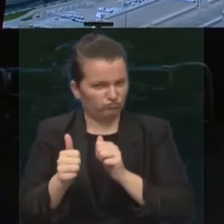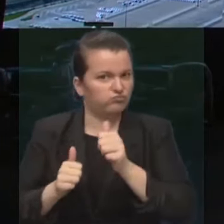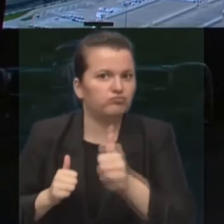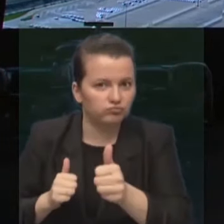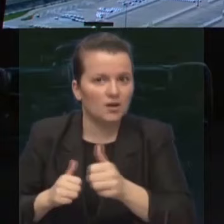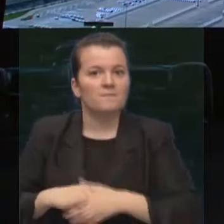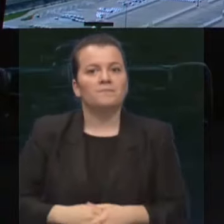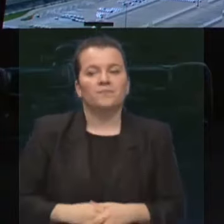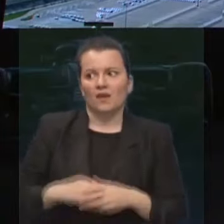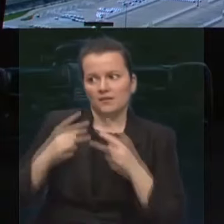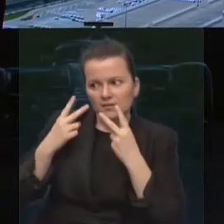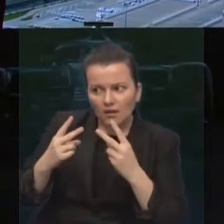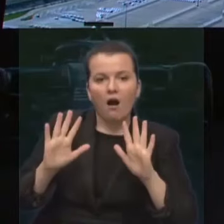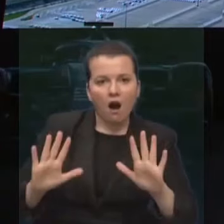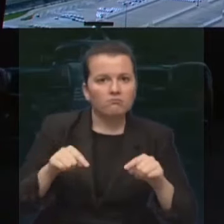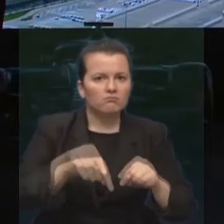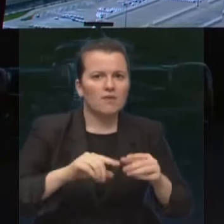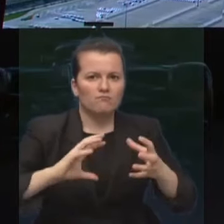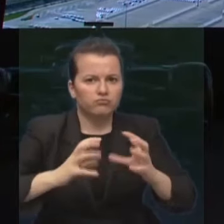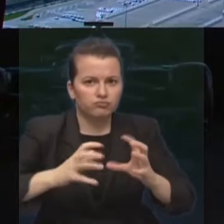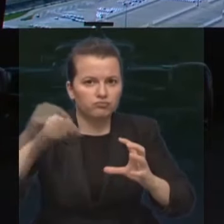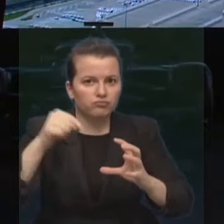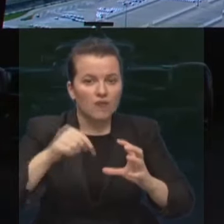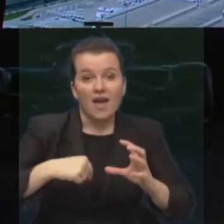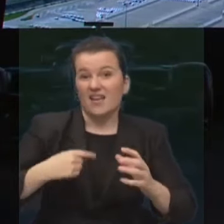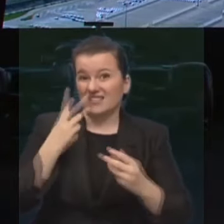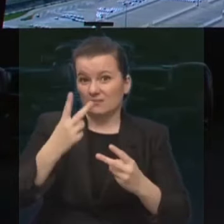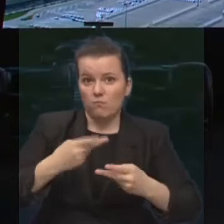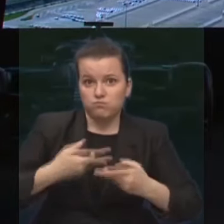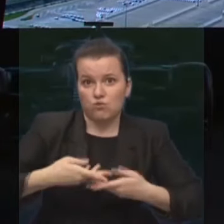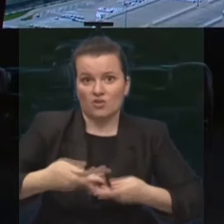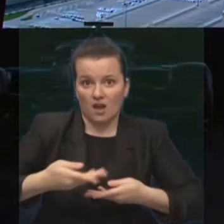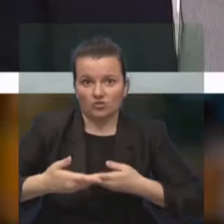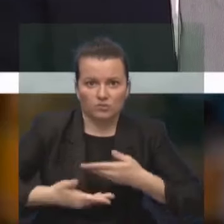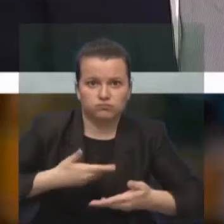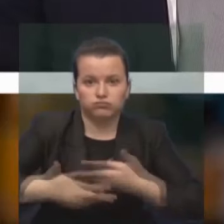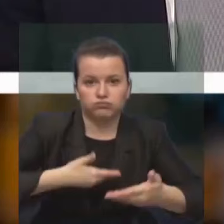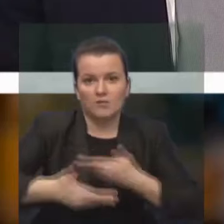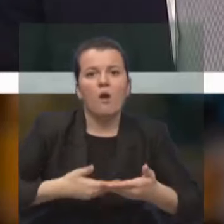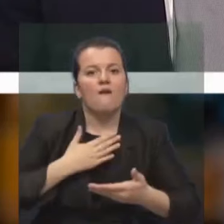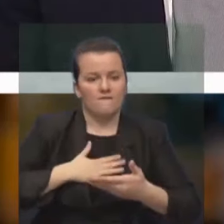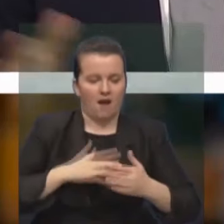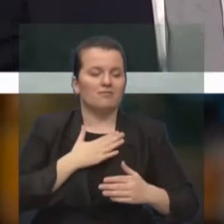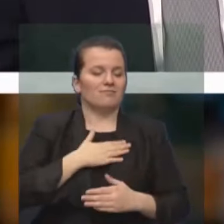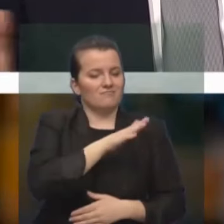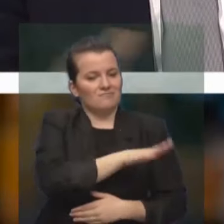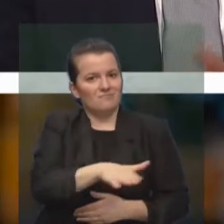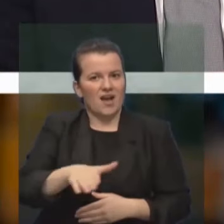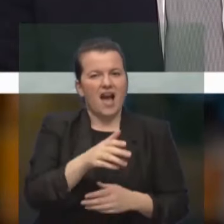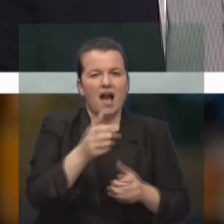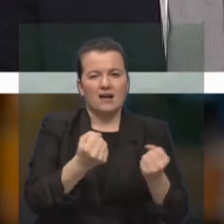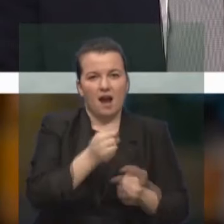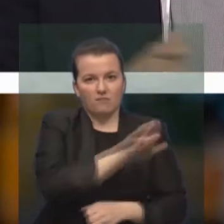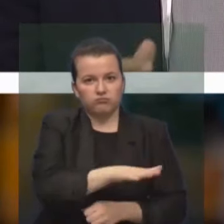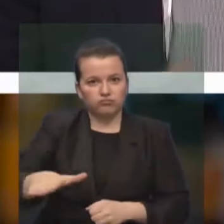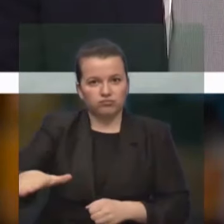compares the effectiveness of manufacturing sites in number of hours per car. We have as many as 4 plants